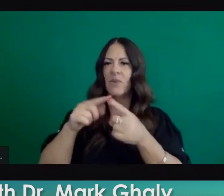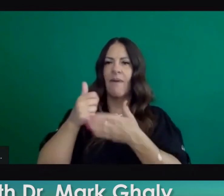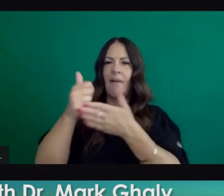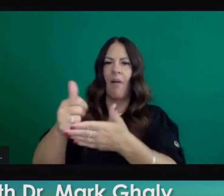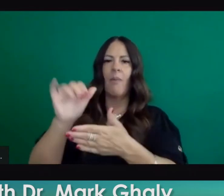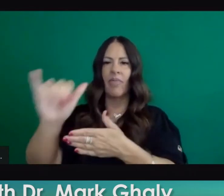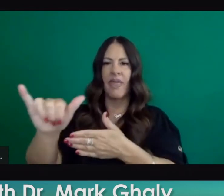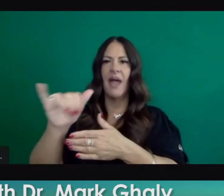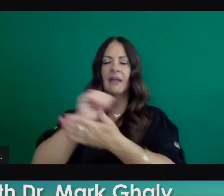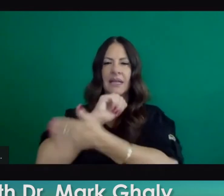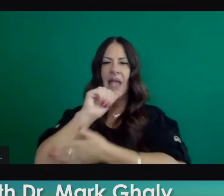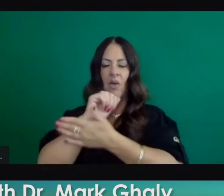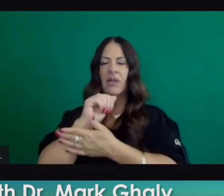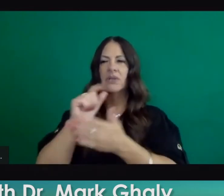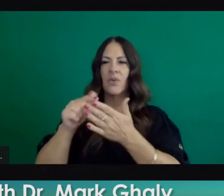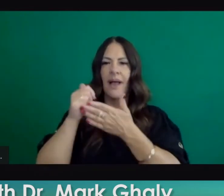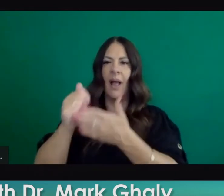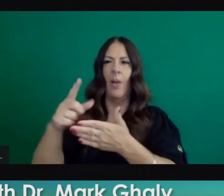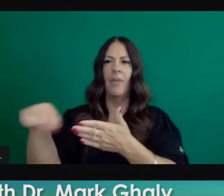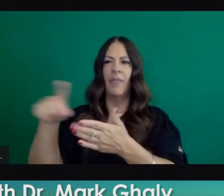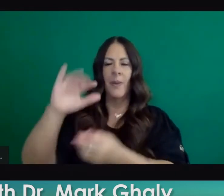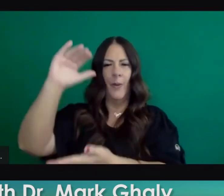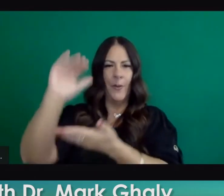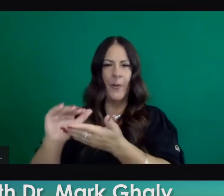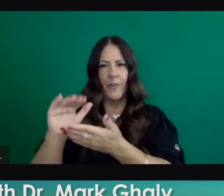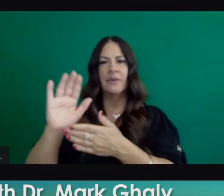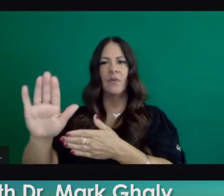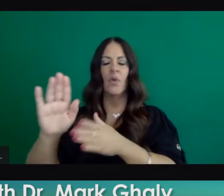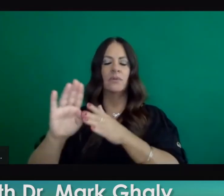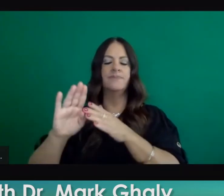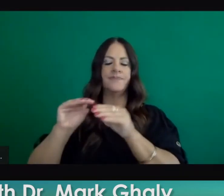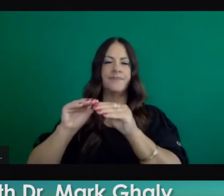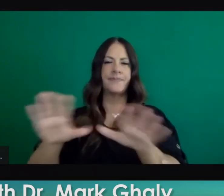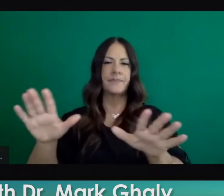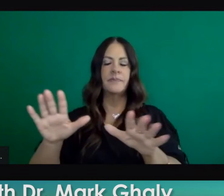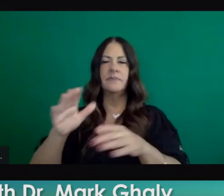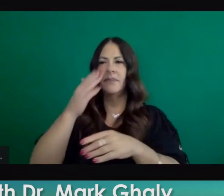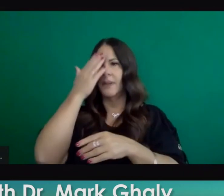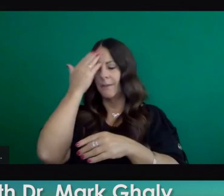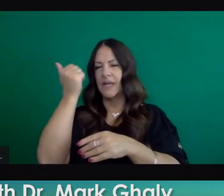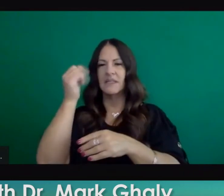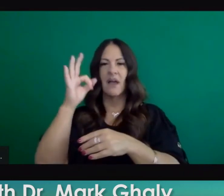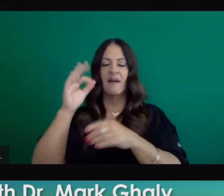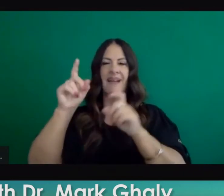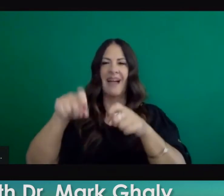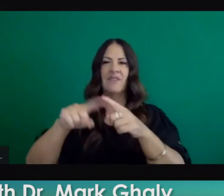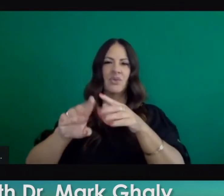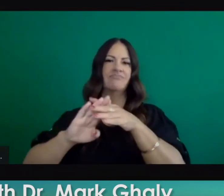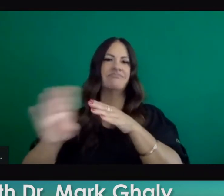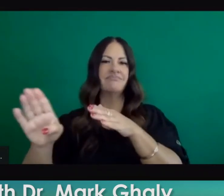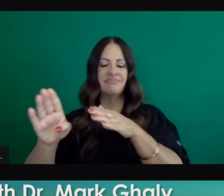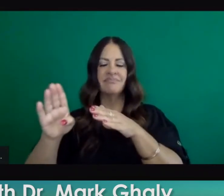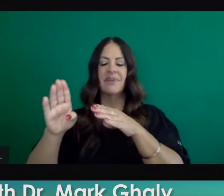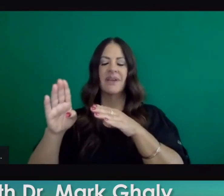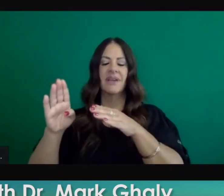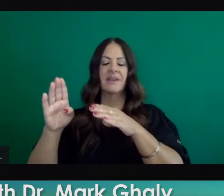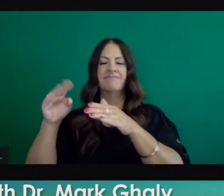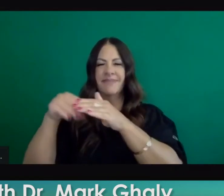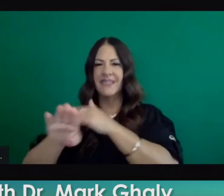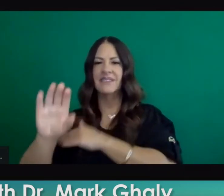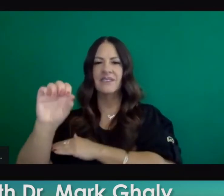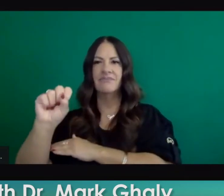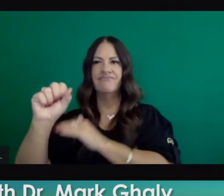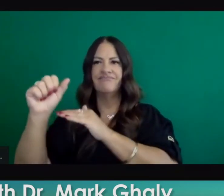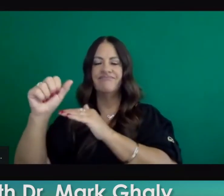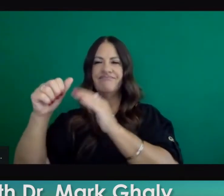the opportunity for more transmission when that unexpected level of mixing might have occurred. We also urge